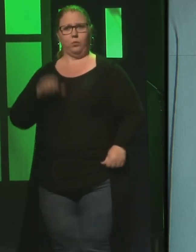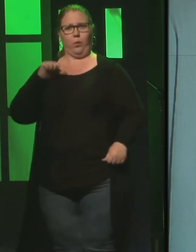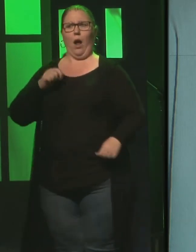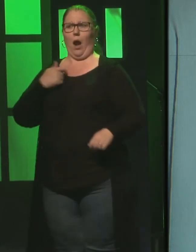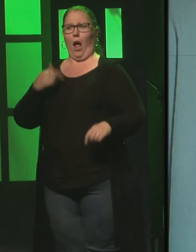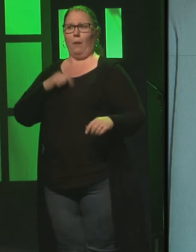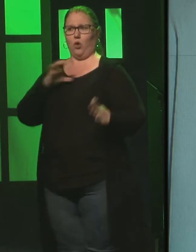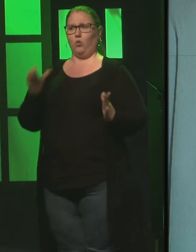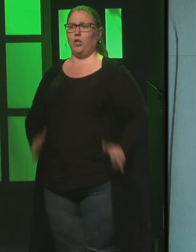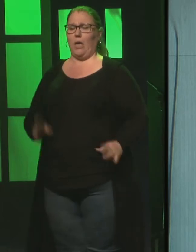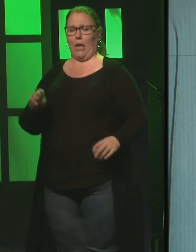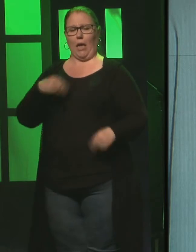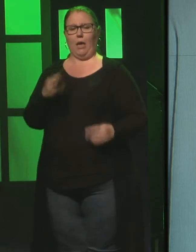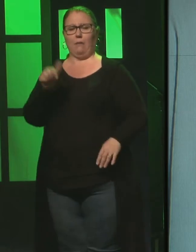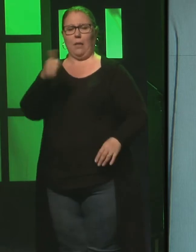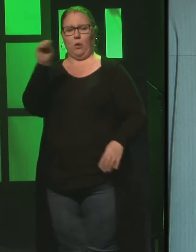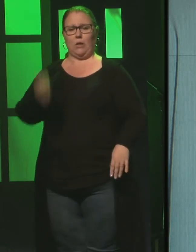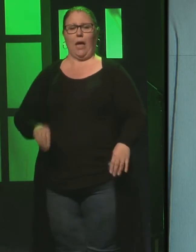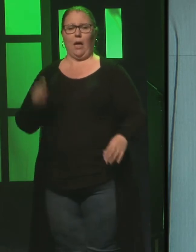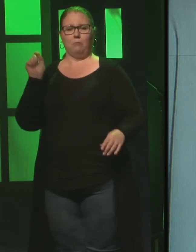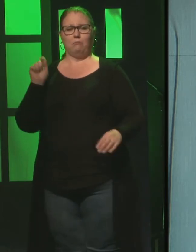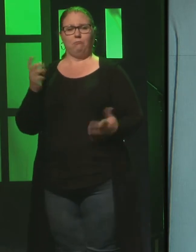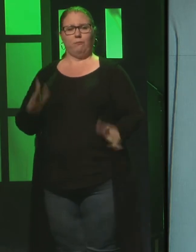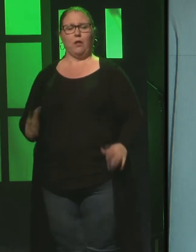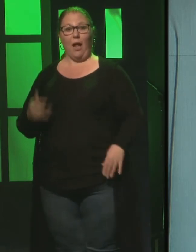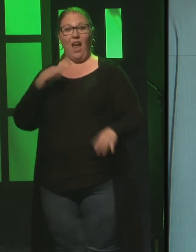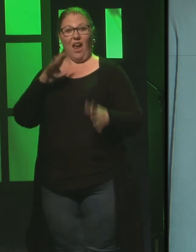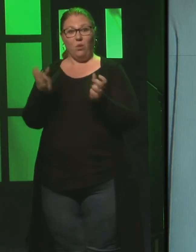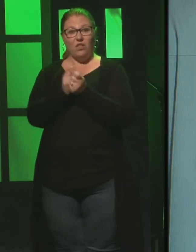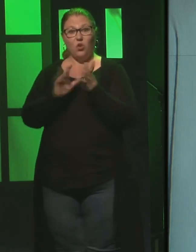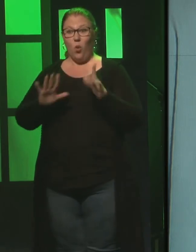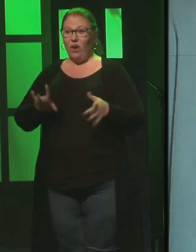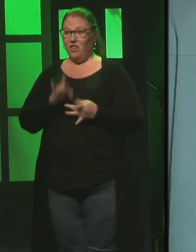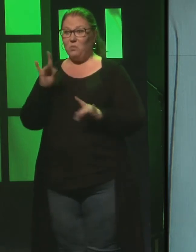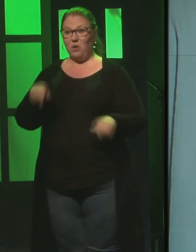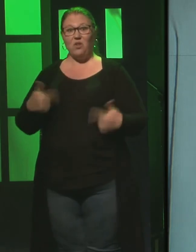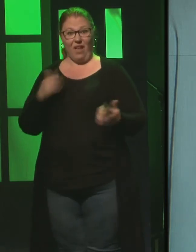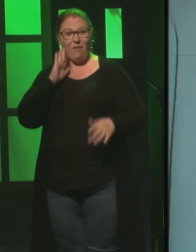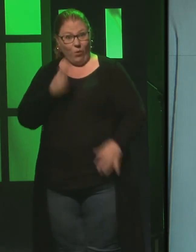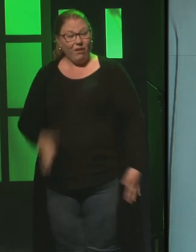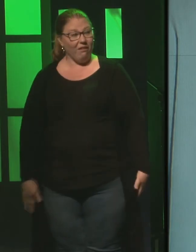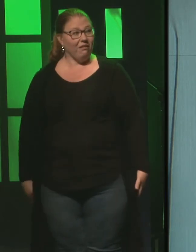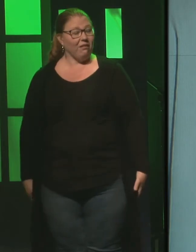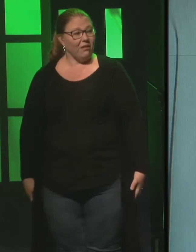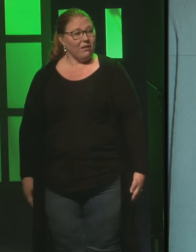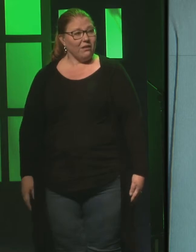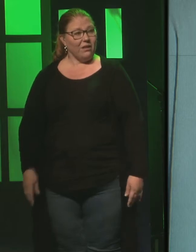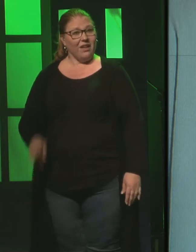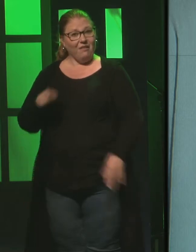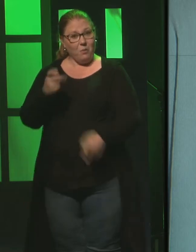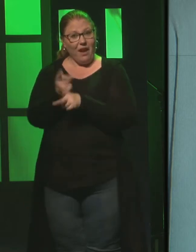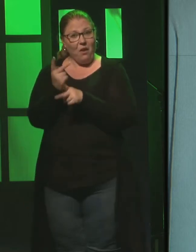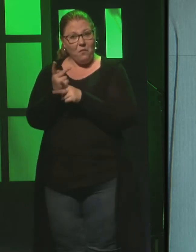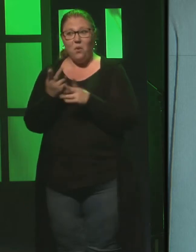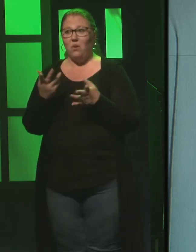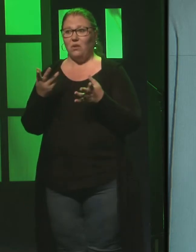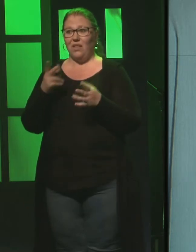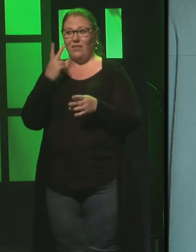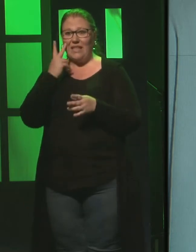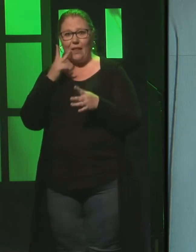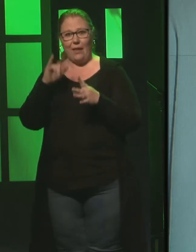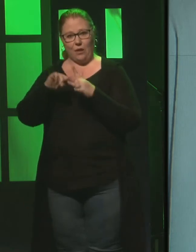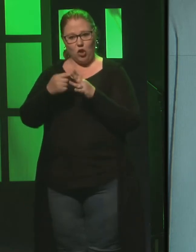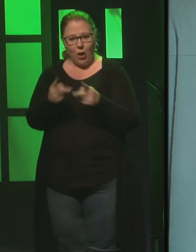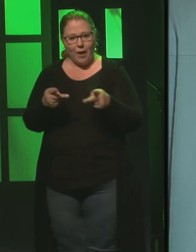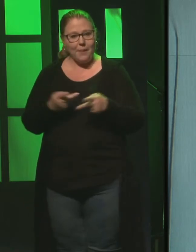look what I do. I give it 10%. It'll ruin you spiritually. It will ruin you. So you got to be careful. You got to see it as a